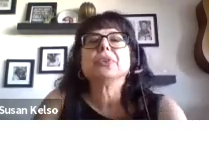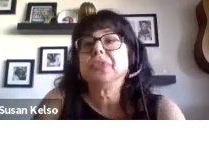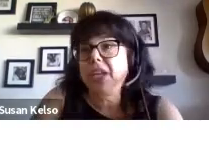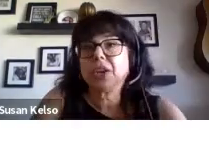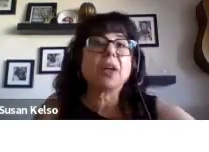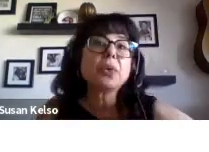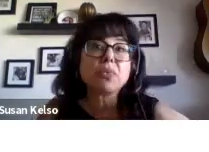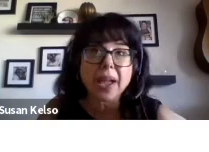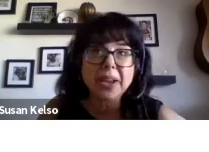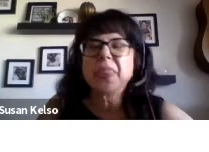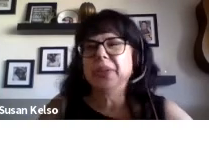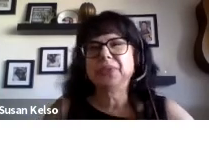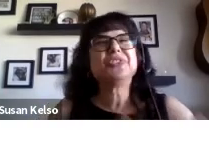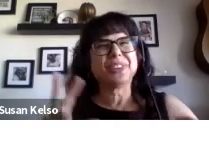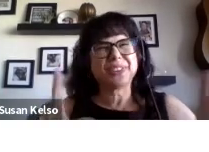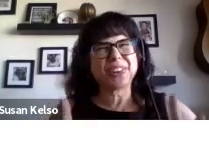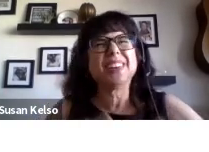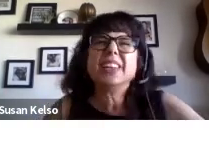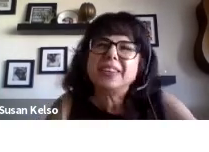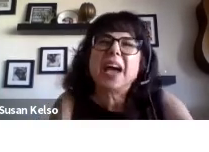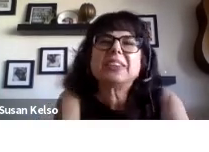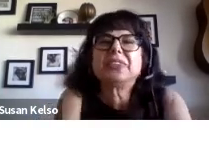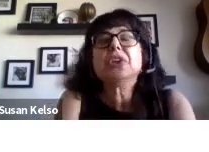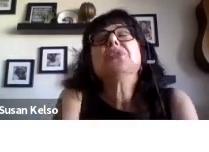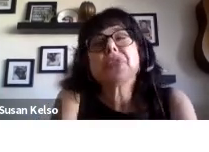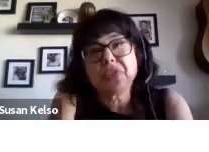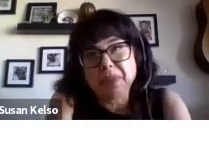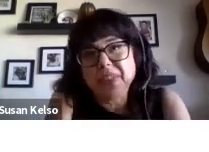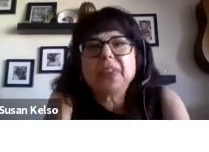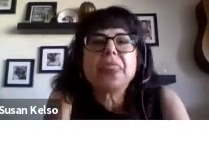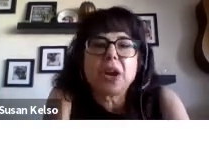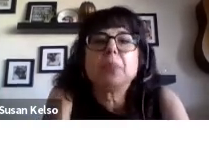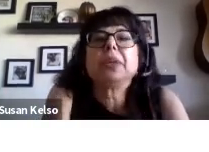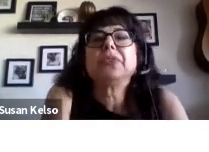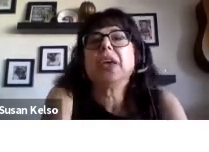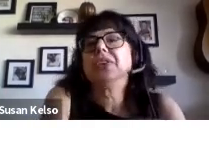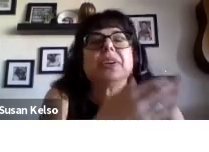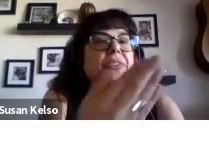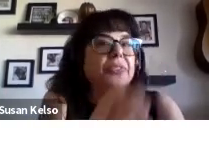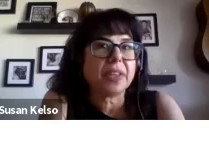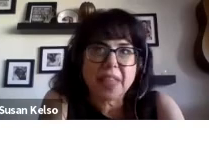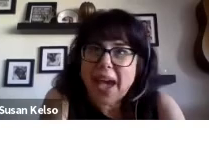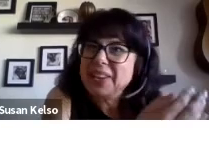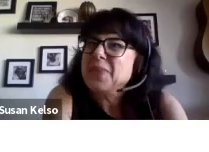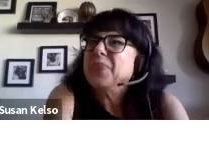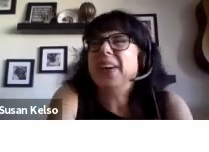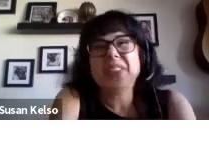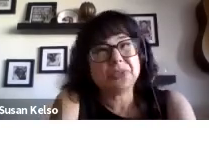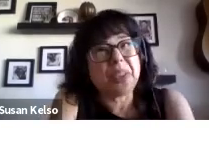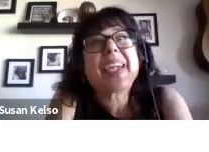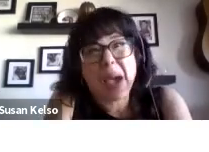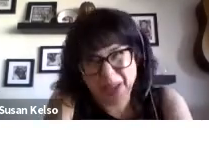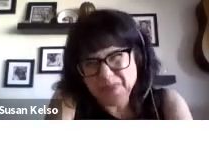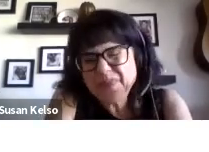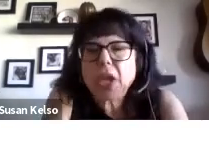So you'll see here on the right is just our index for treatments and therapies. And you can see that these